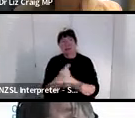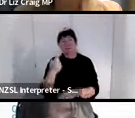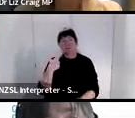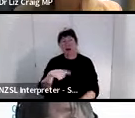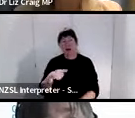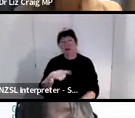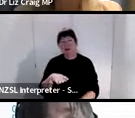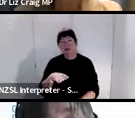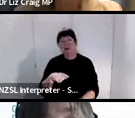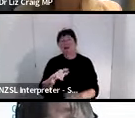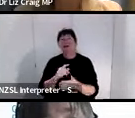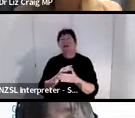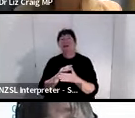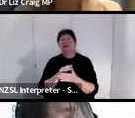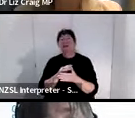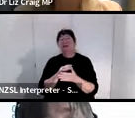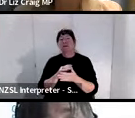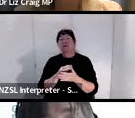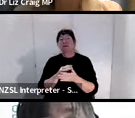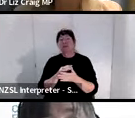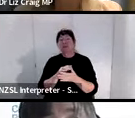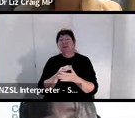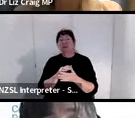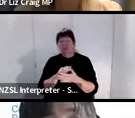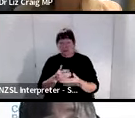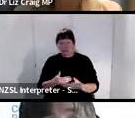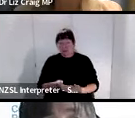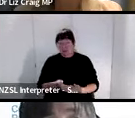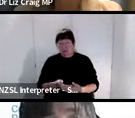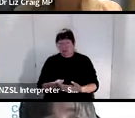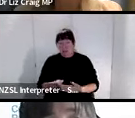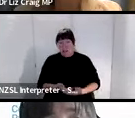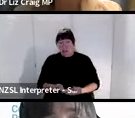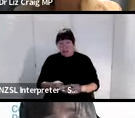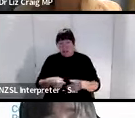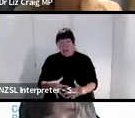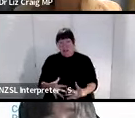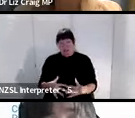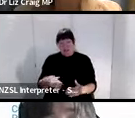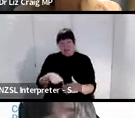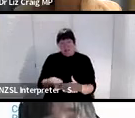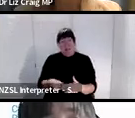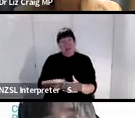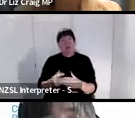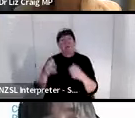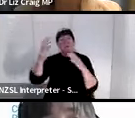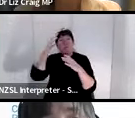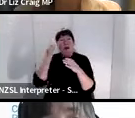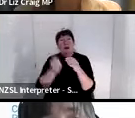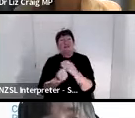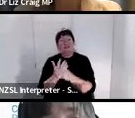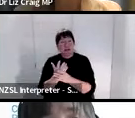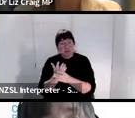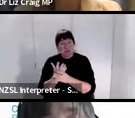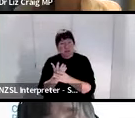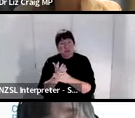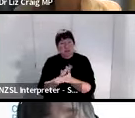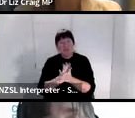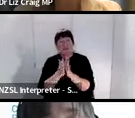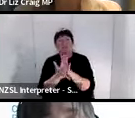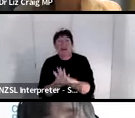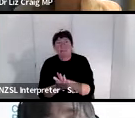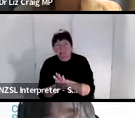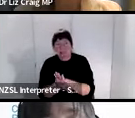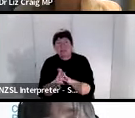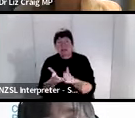the damage to the developing brain, and this is usually caused either during pregnancy or shortly